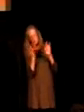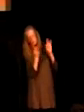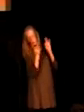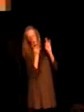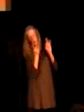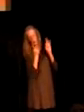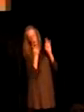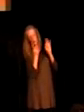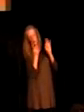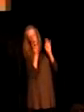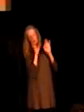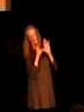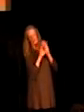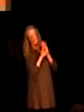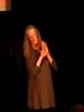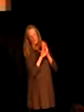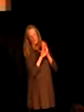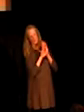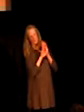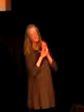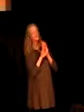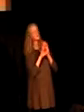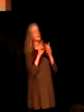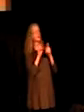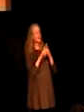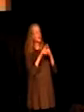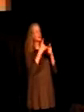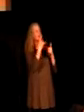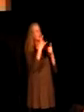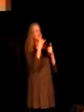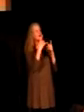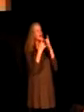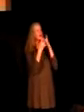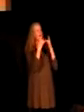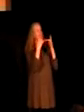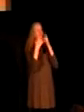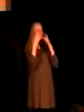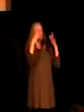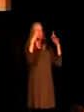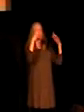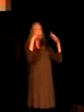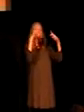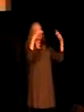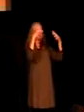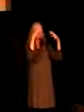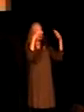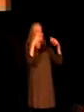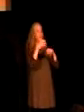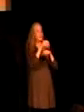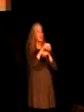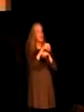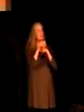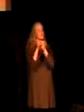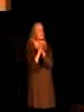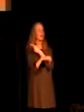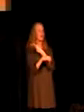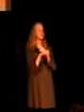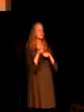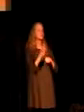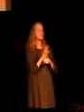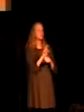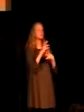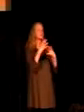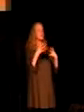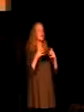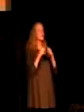images. And that's where the night light started. This is one of the most highly used data sets in